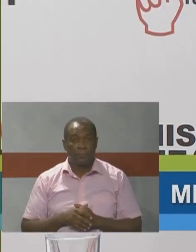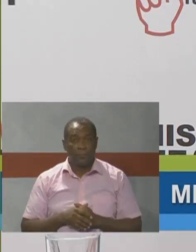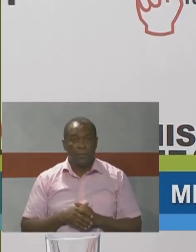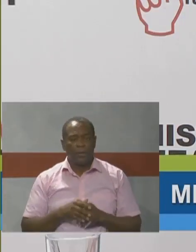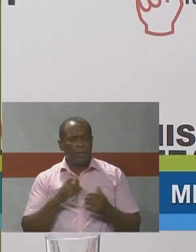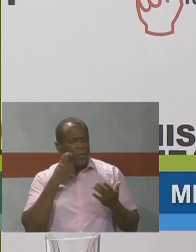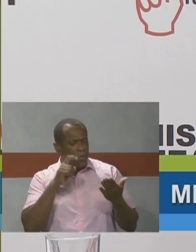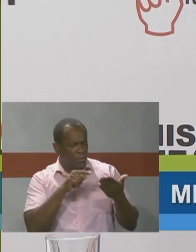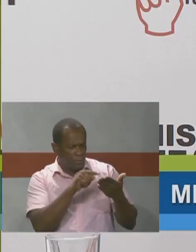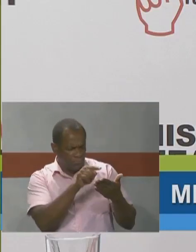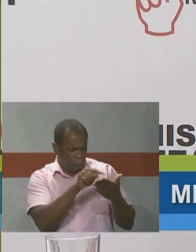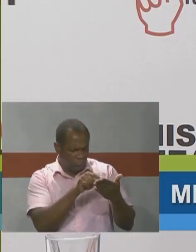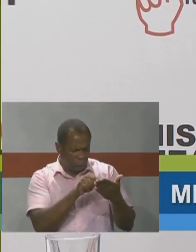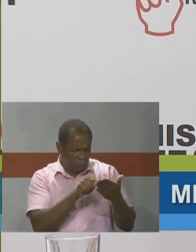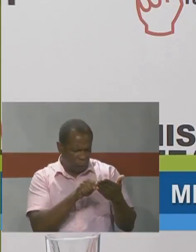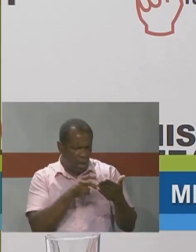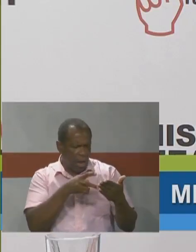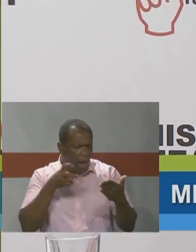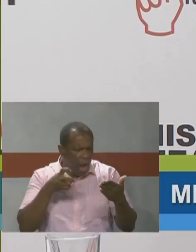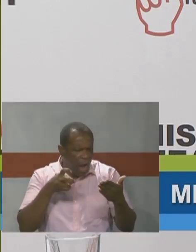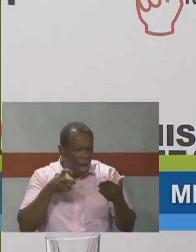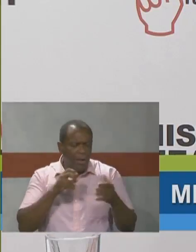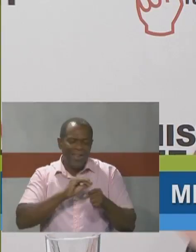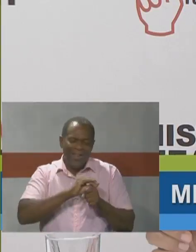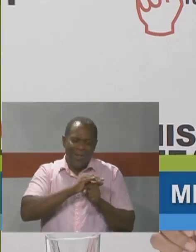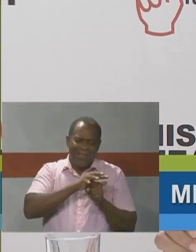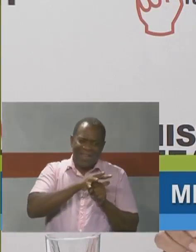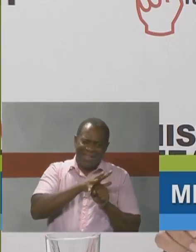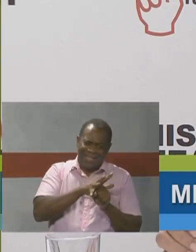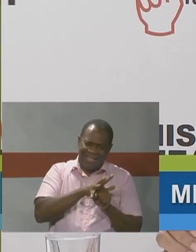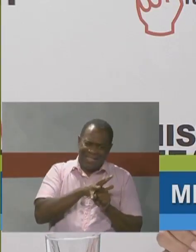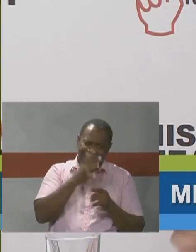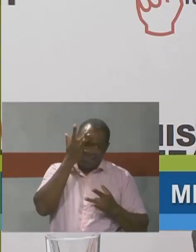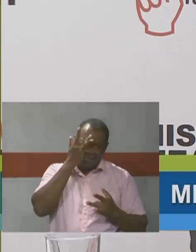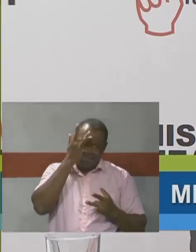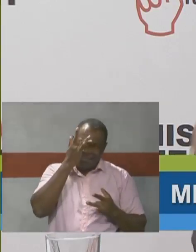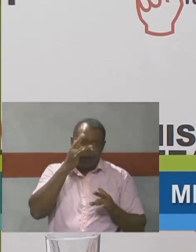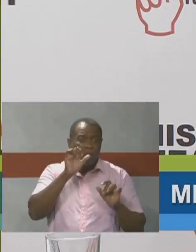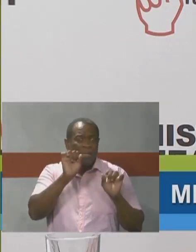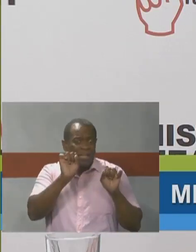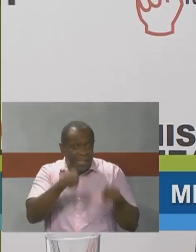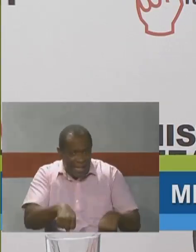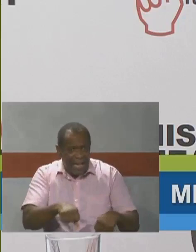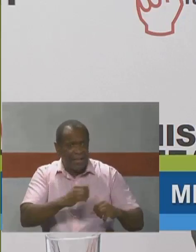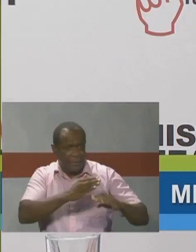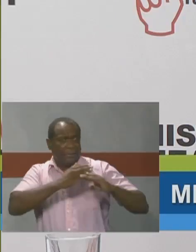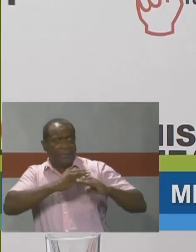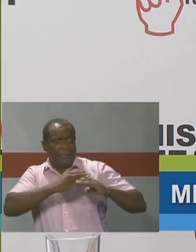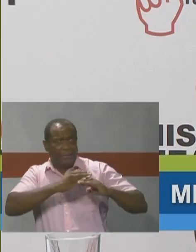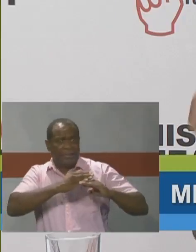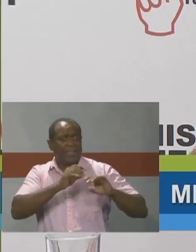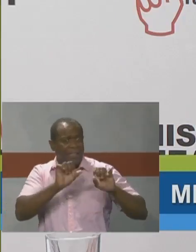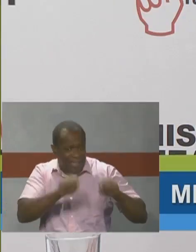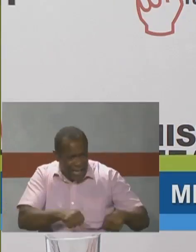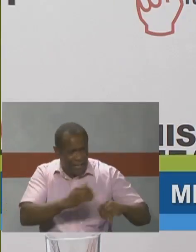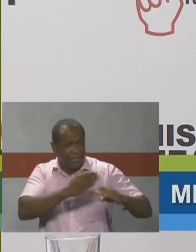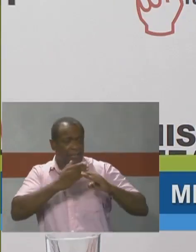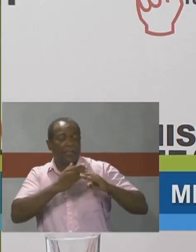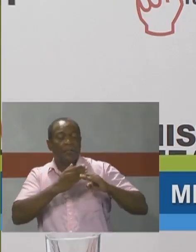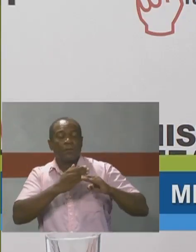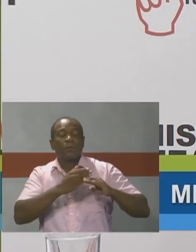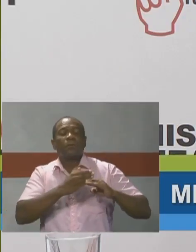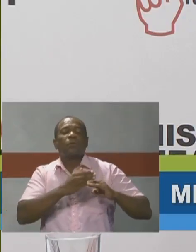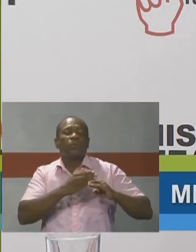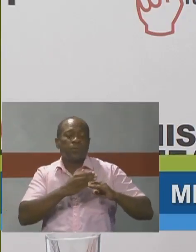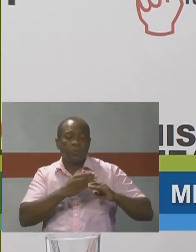disease. And right now, we're losing far too many lives. It's preventable. It's preventable by the public health